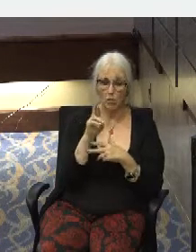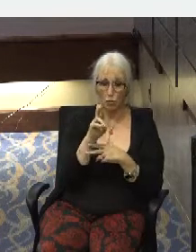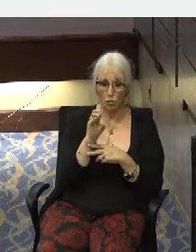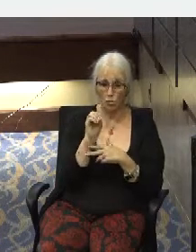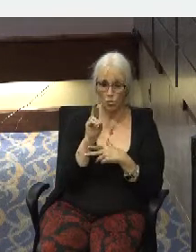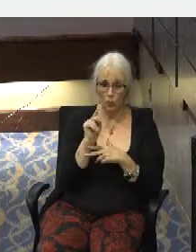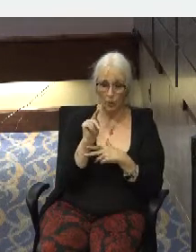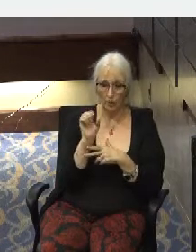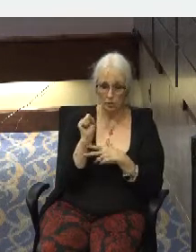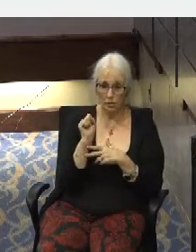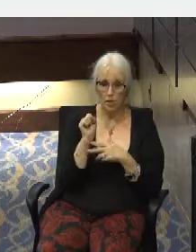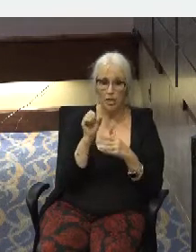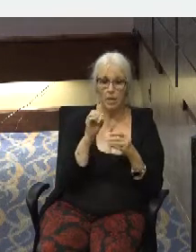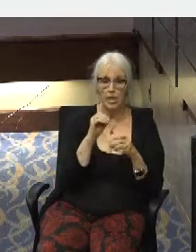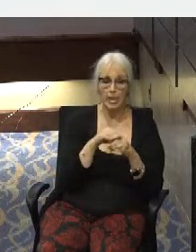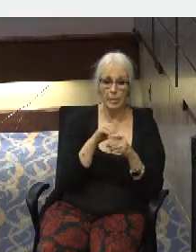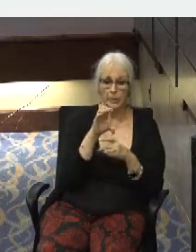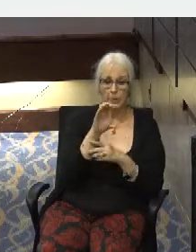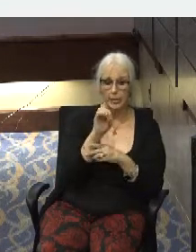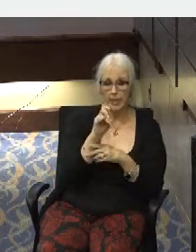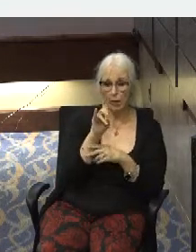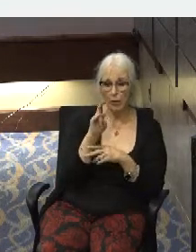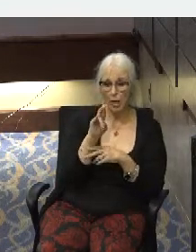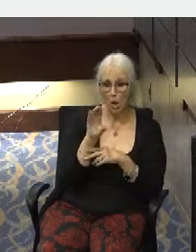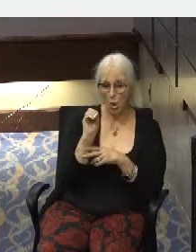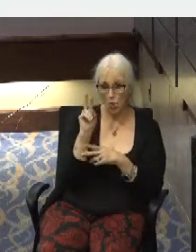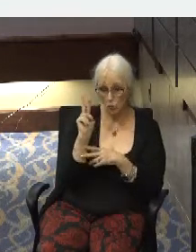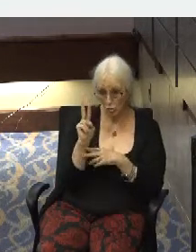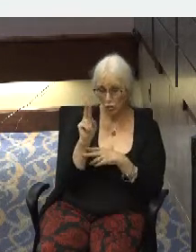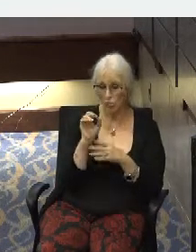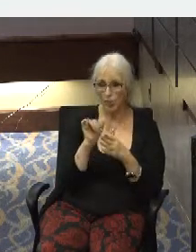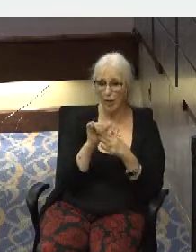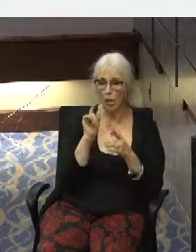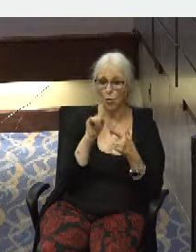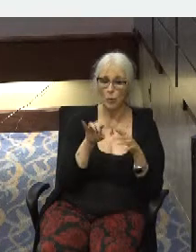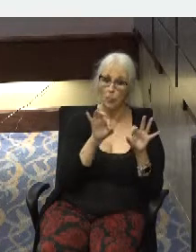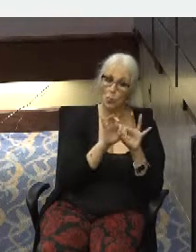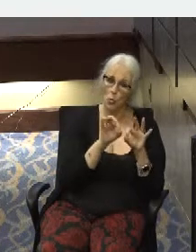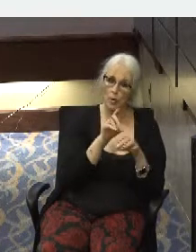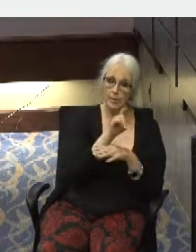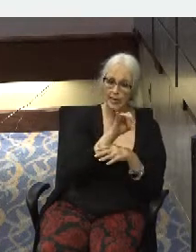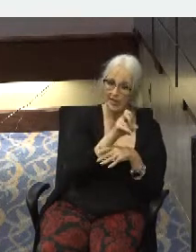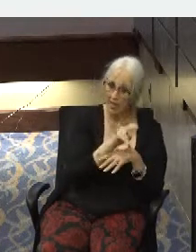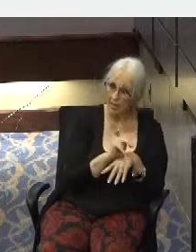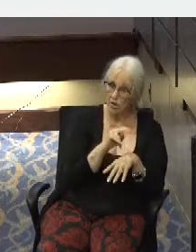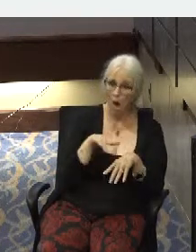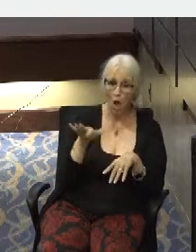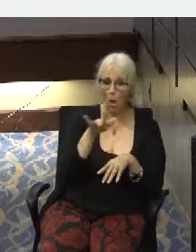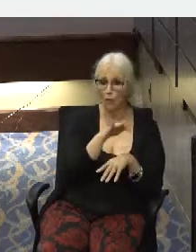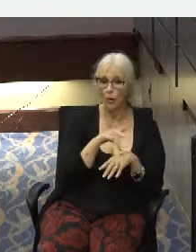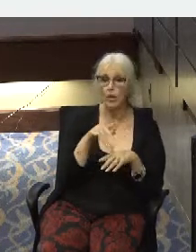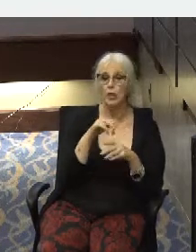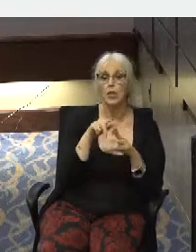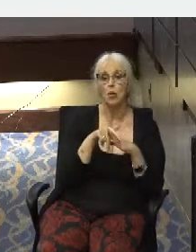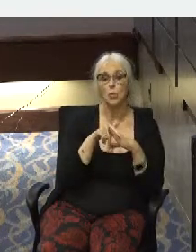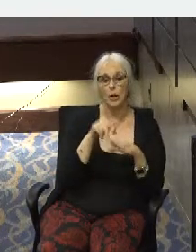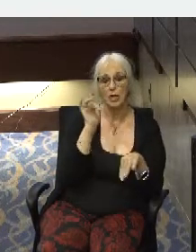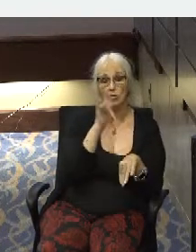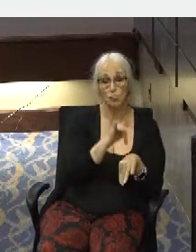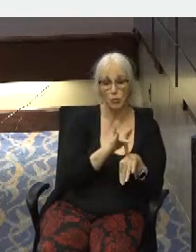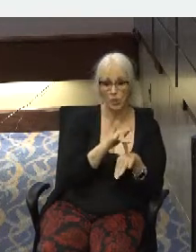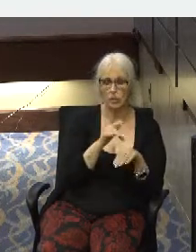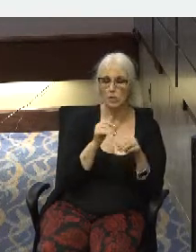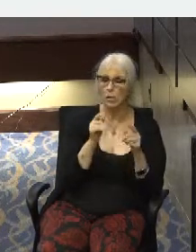in scenario 2 use the key destinations throughout the Waco area to make sure that riders throughout the system can reach those in the most efficient